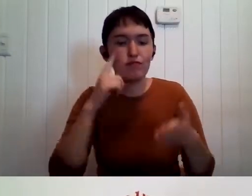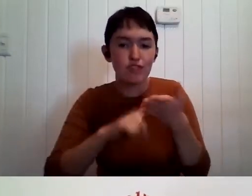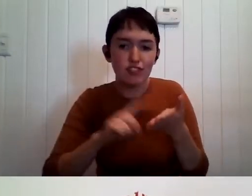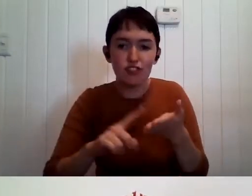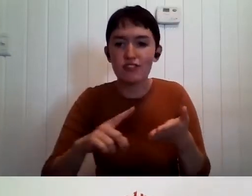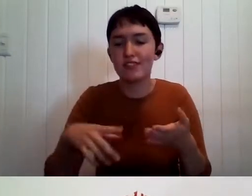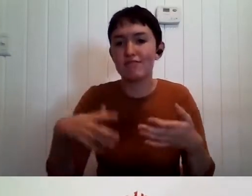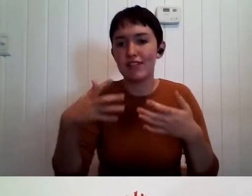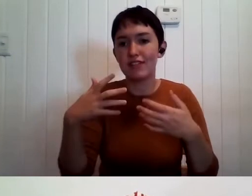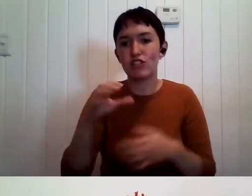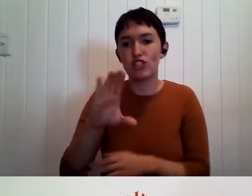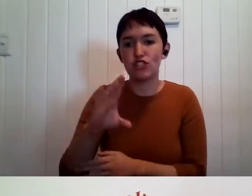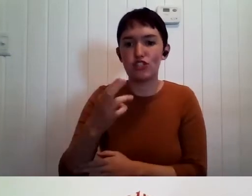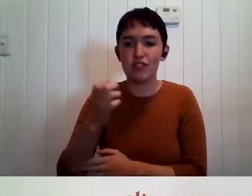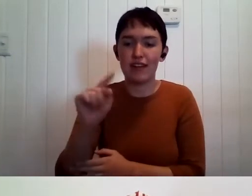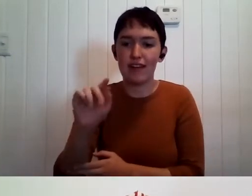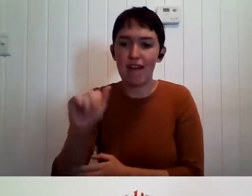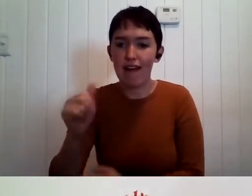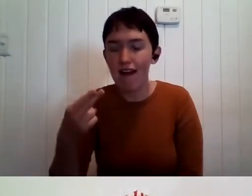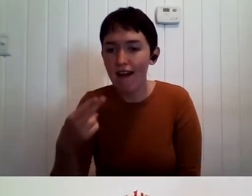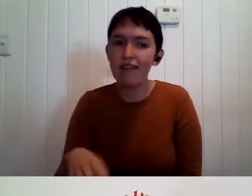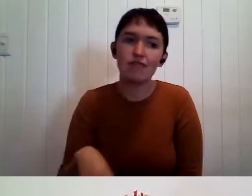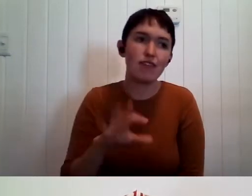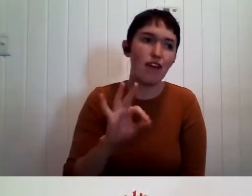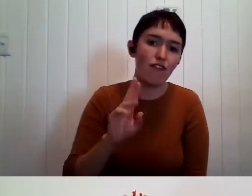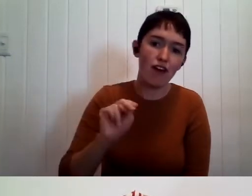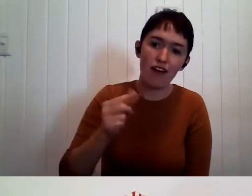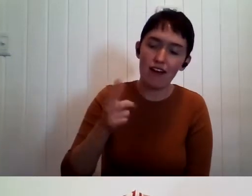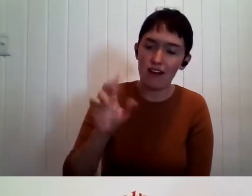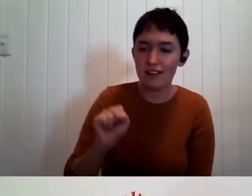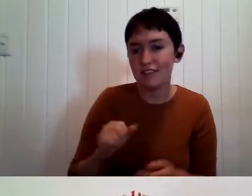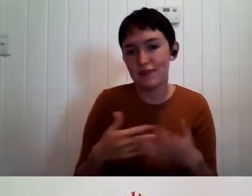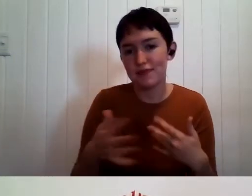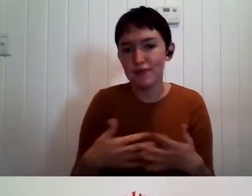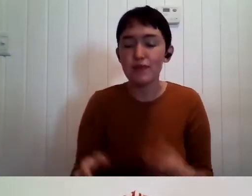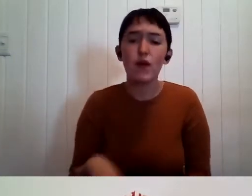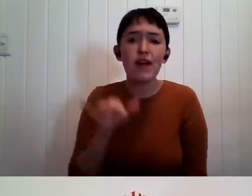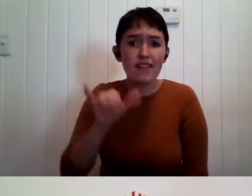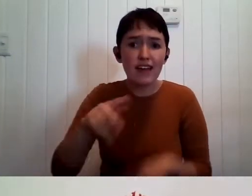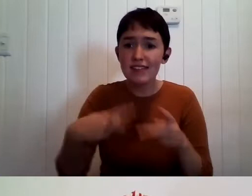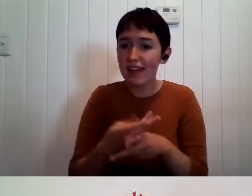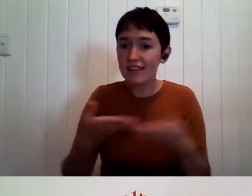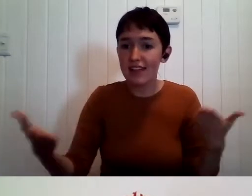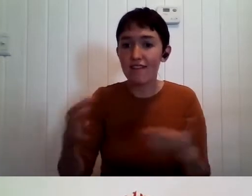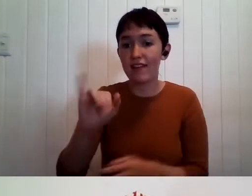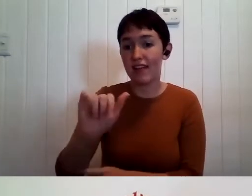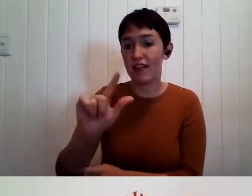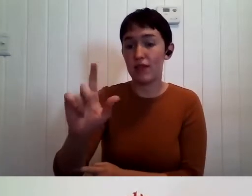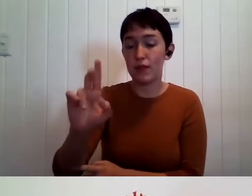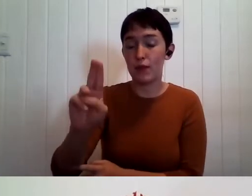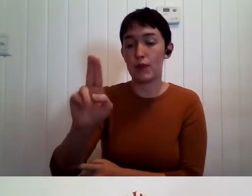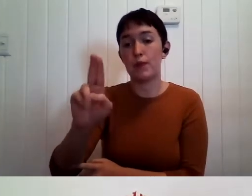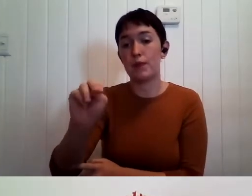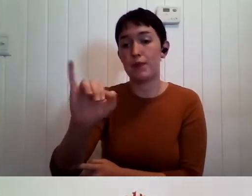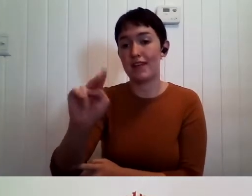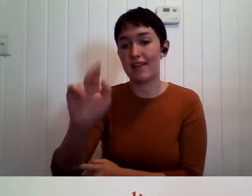And so that's the kind of stuff that Illumina makes. And if they didn't make it, we wouldn't be able to do all the complex stuff